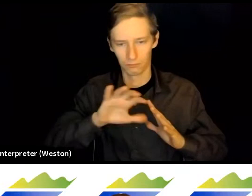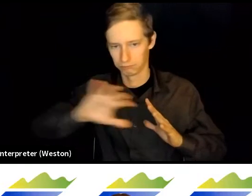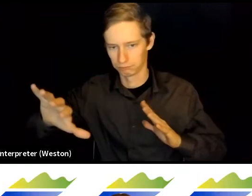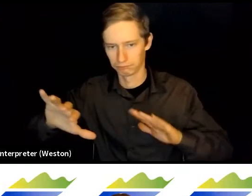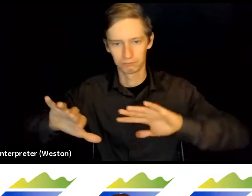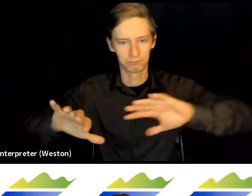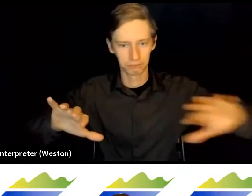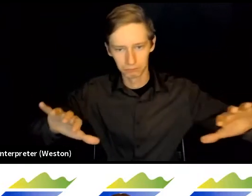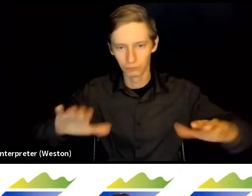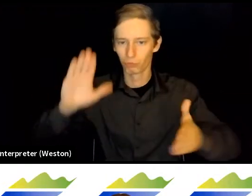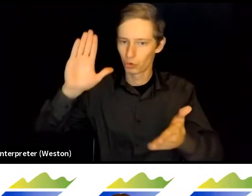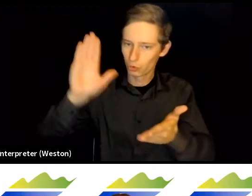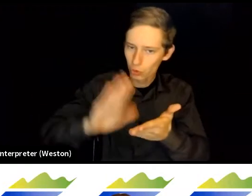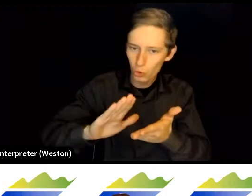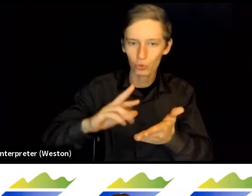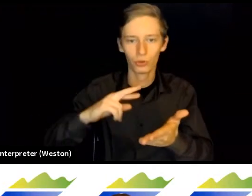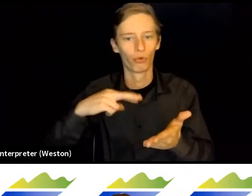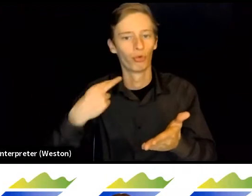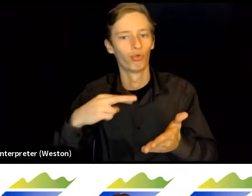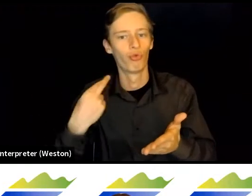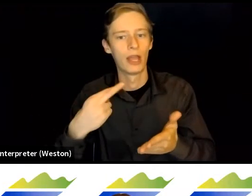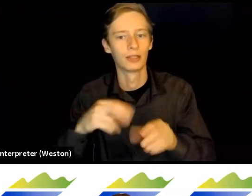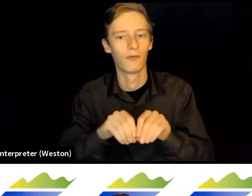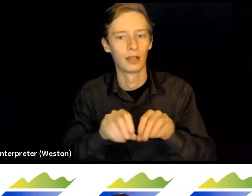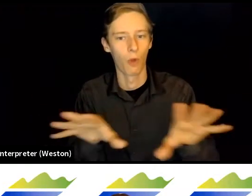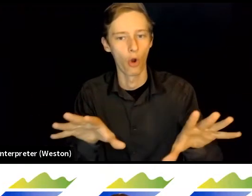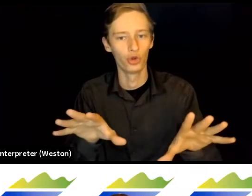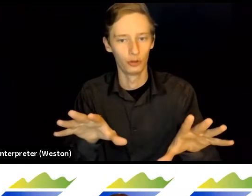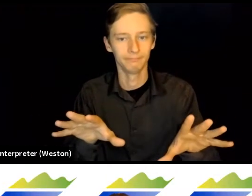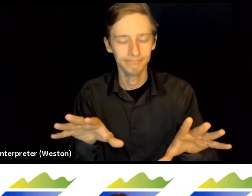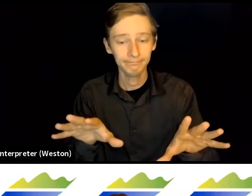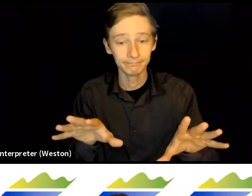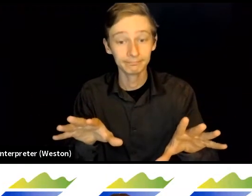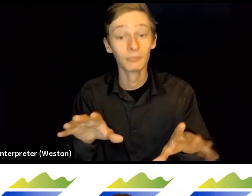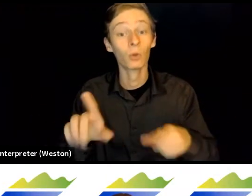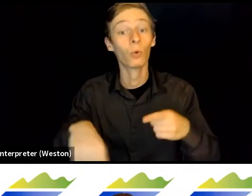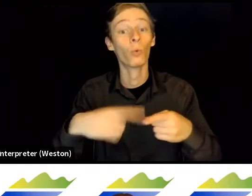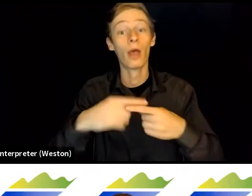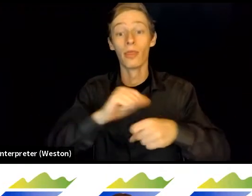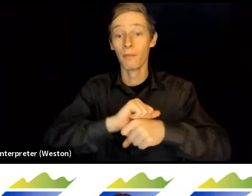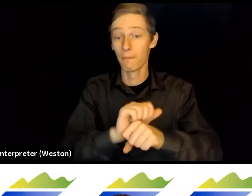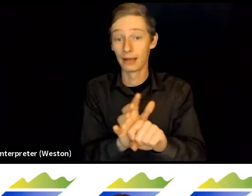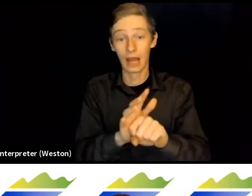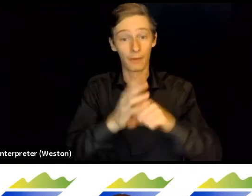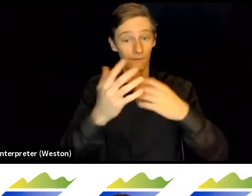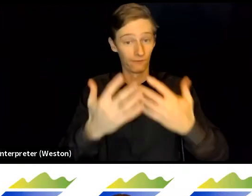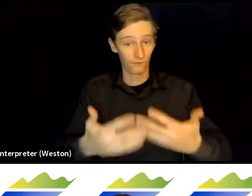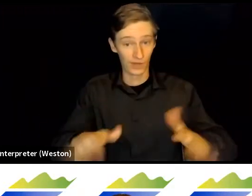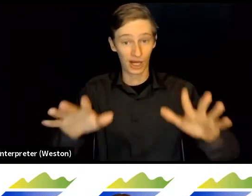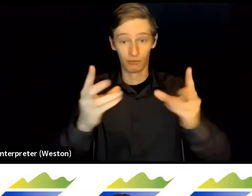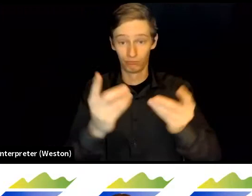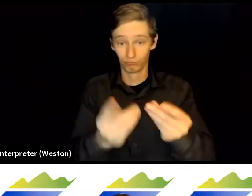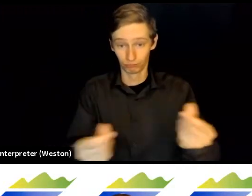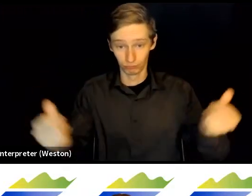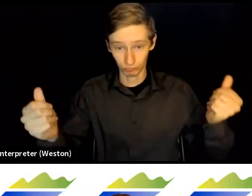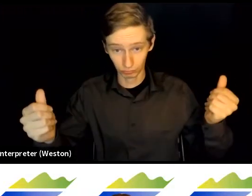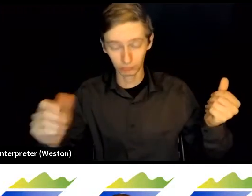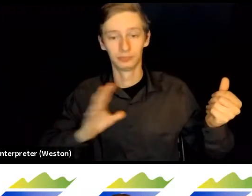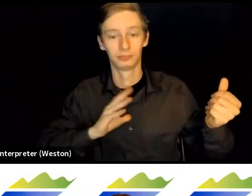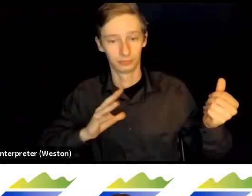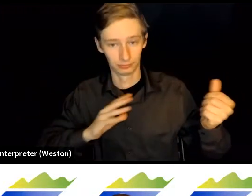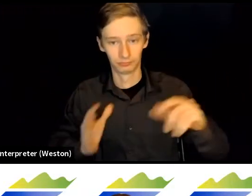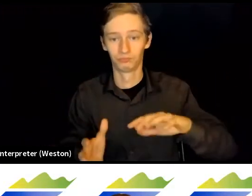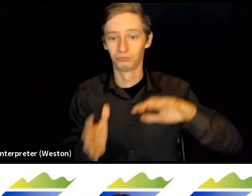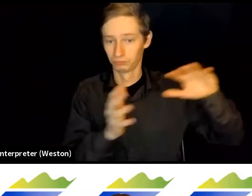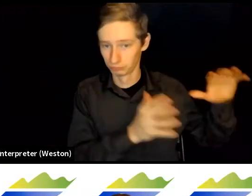of exposure. Once we start seeing the pandemic come to an end, we're going to expand the services offered out